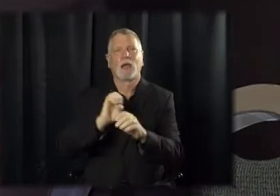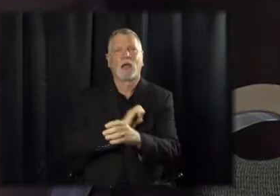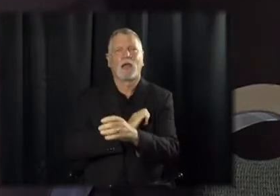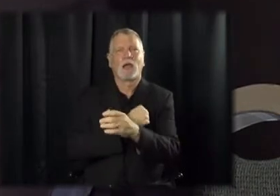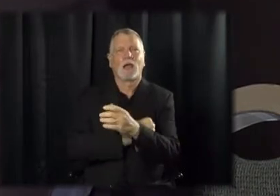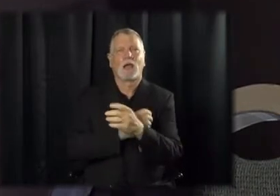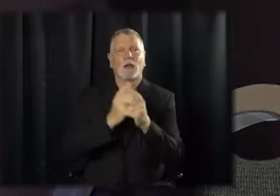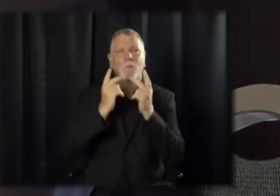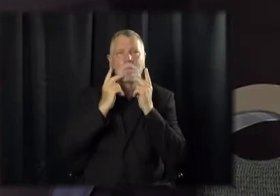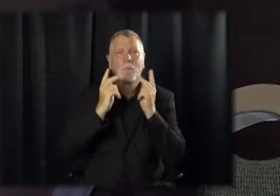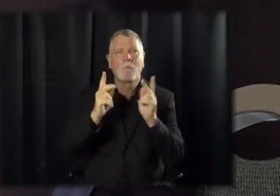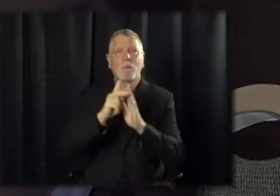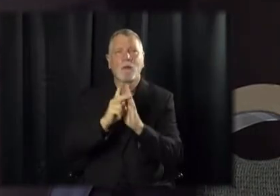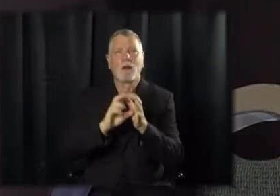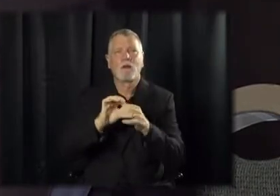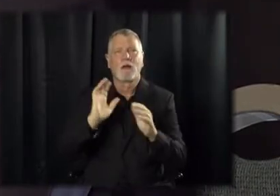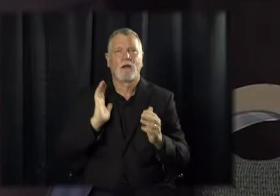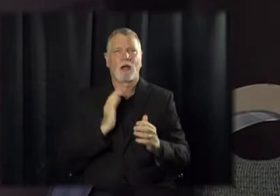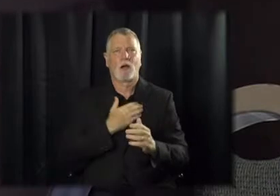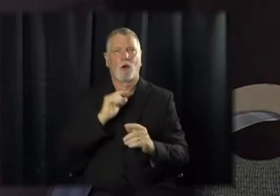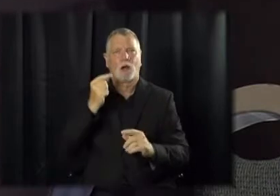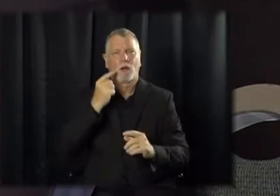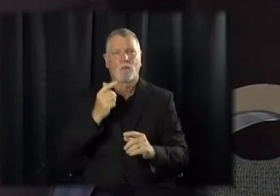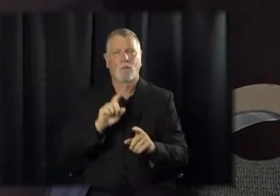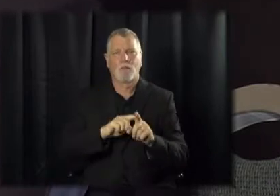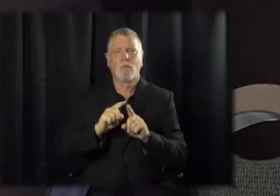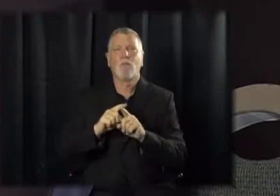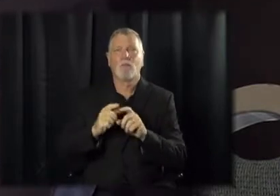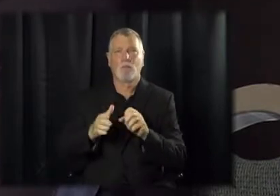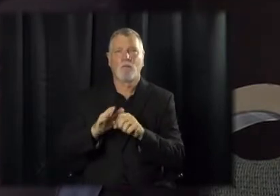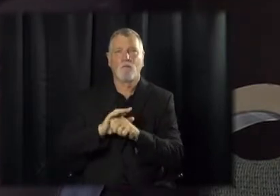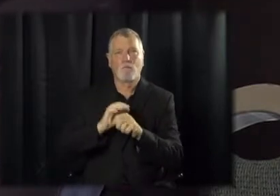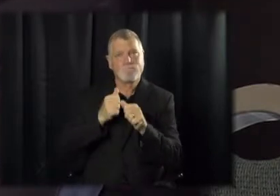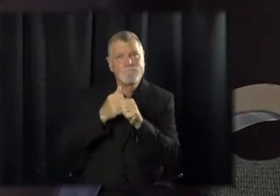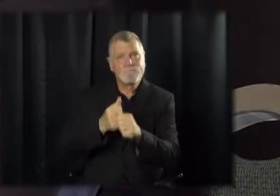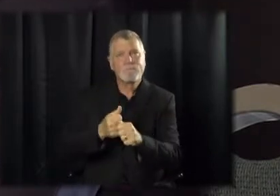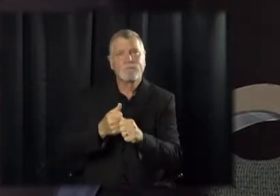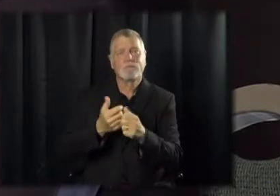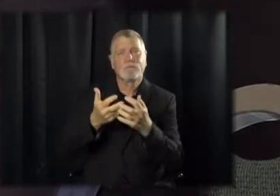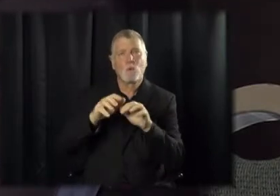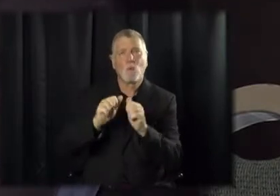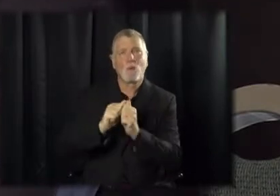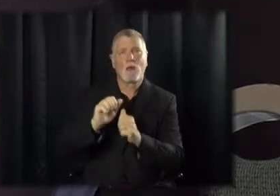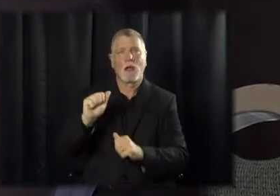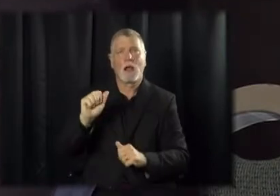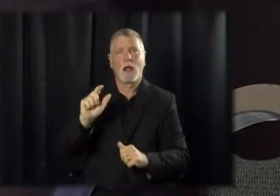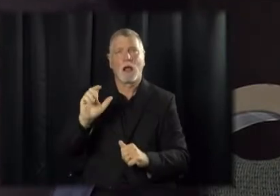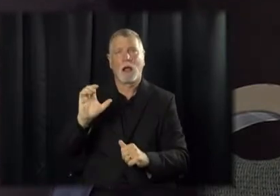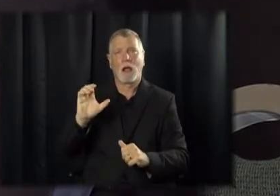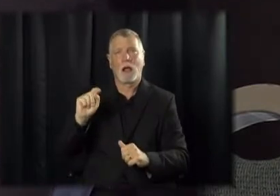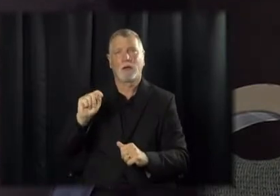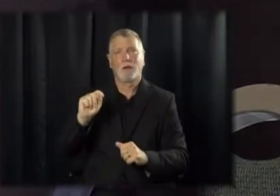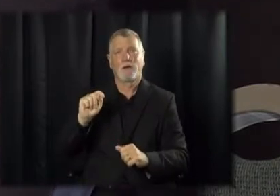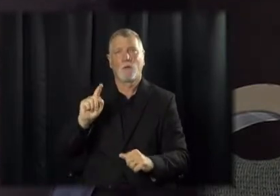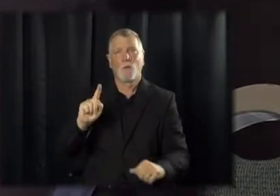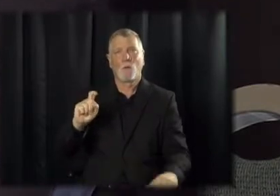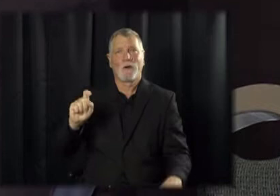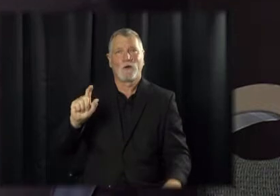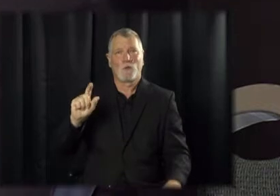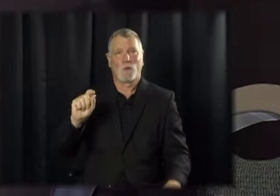our government. At the same time, it is fully consistent with Act 120